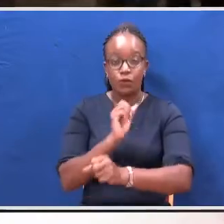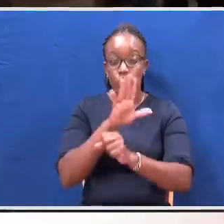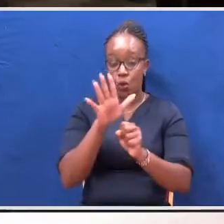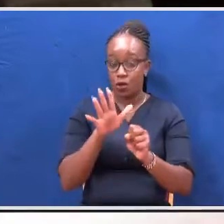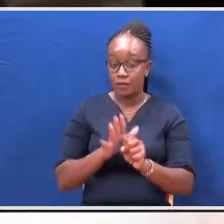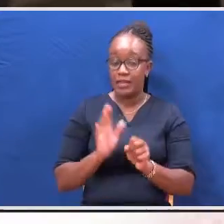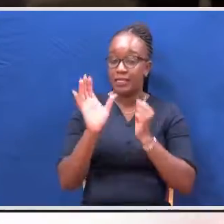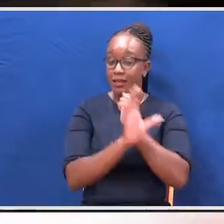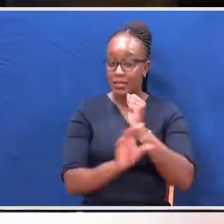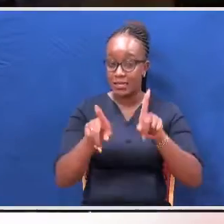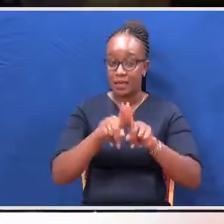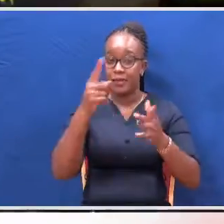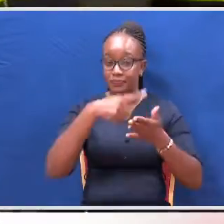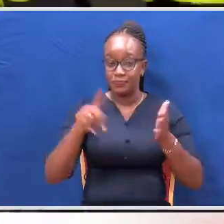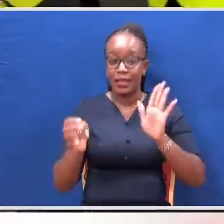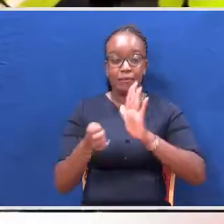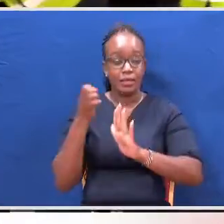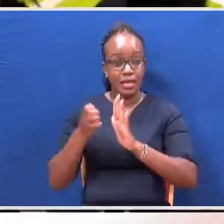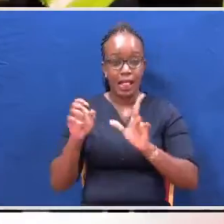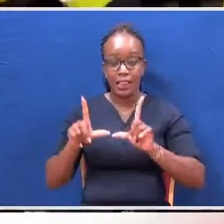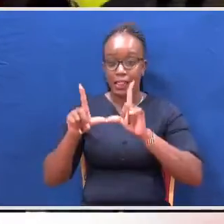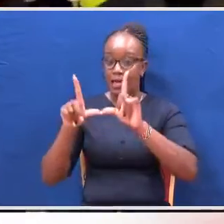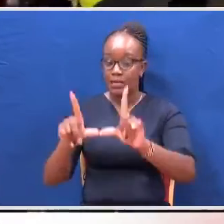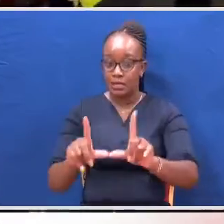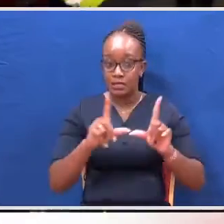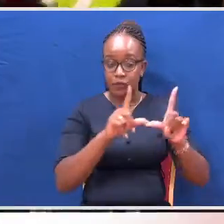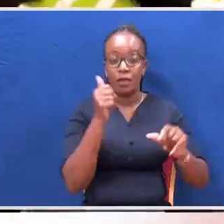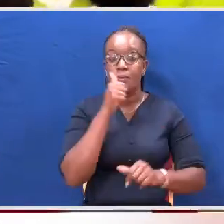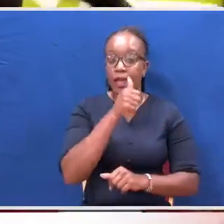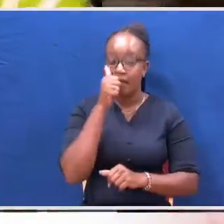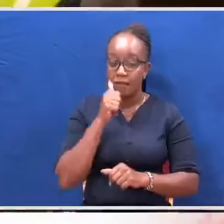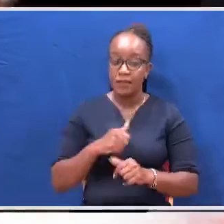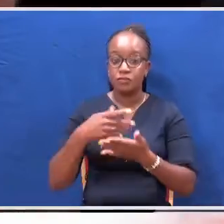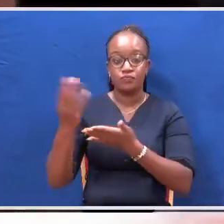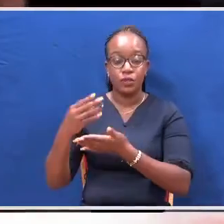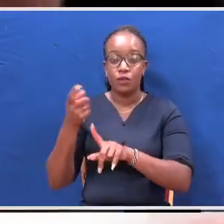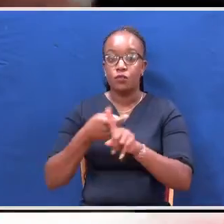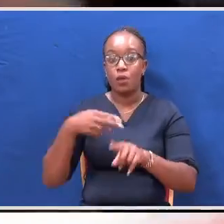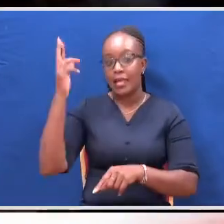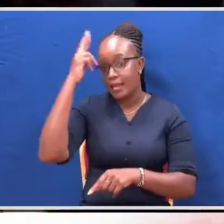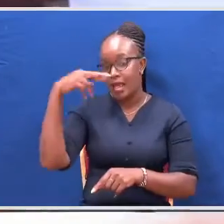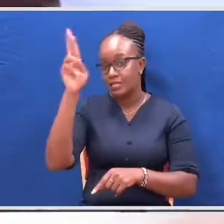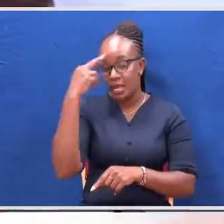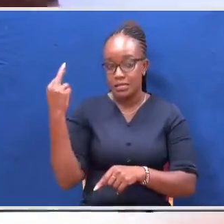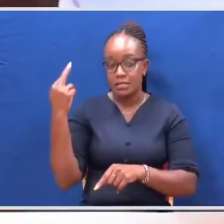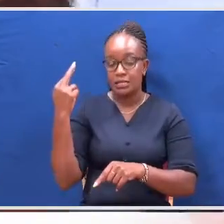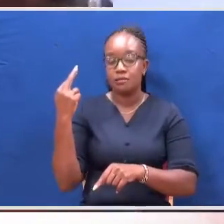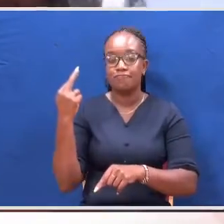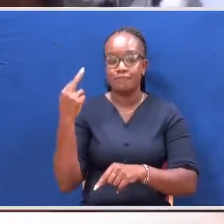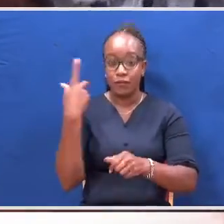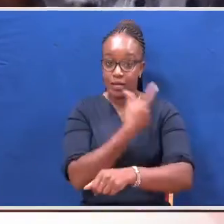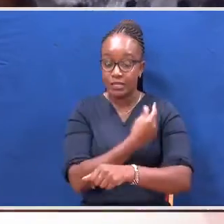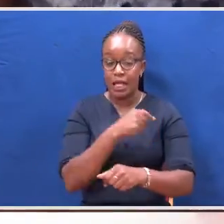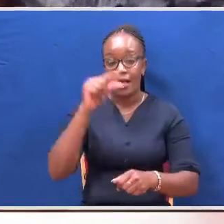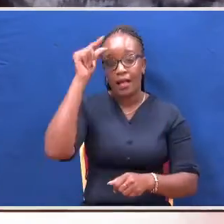even approving an emergency use license for the private distributors of the Russian Sputnik vaccine, the government has now